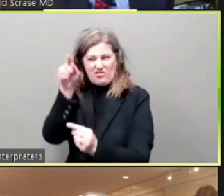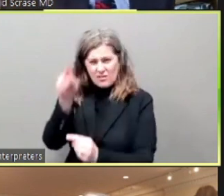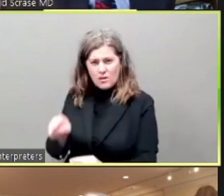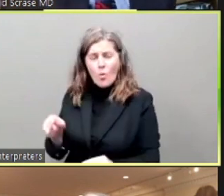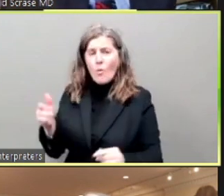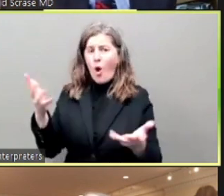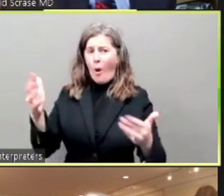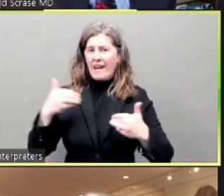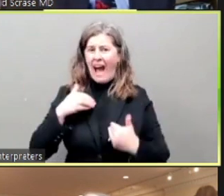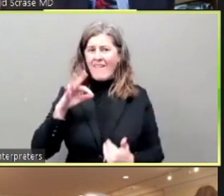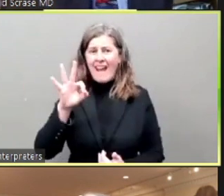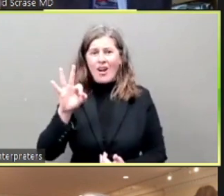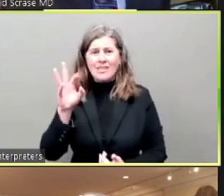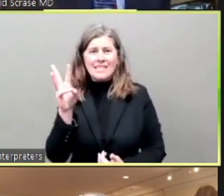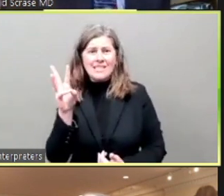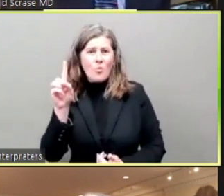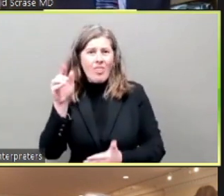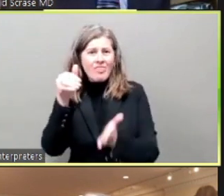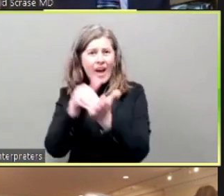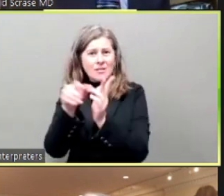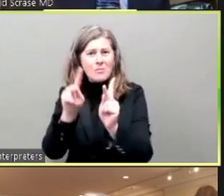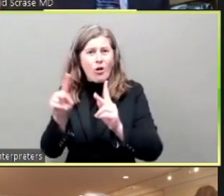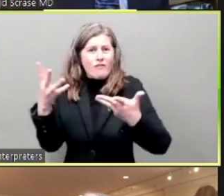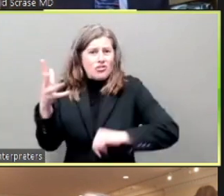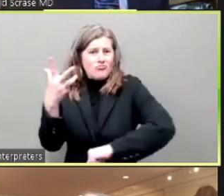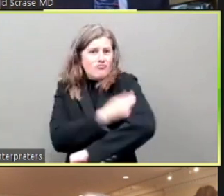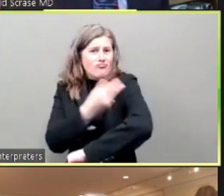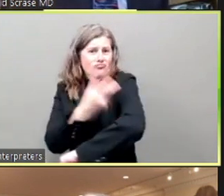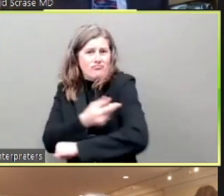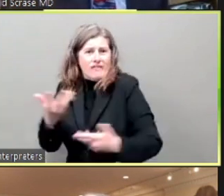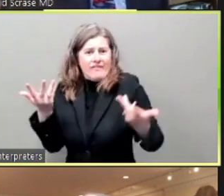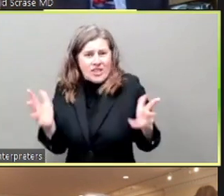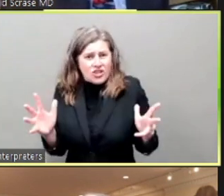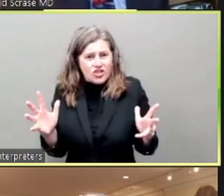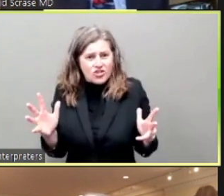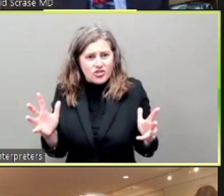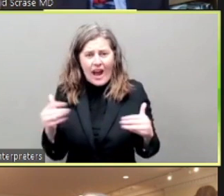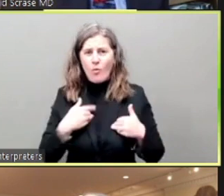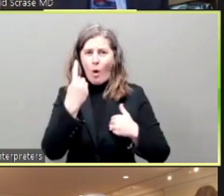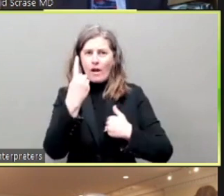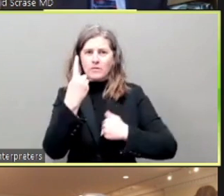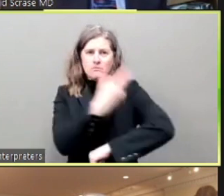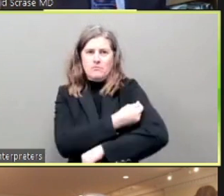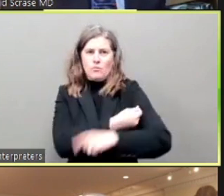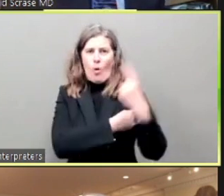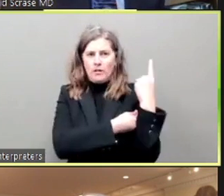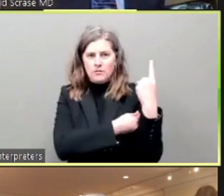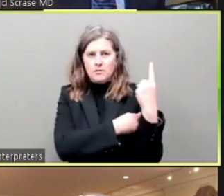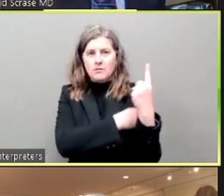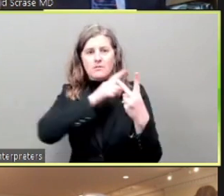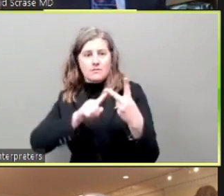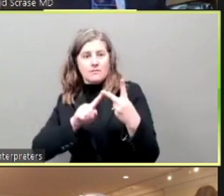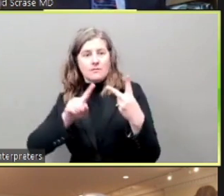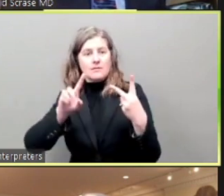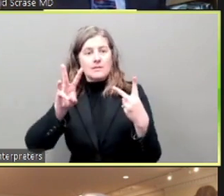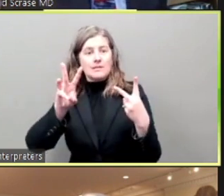have 961,000 people who've already gotten 1 dose. And we already have